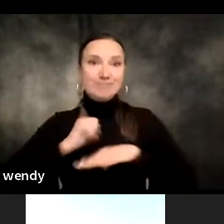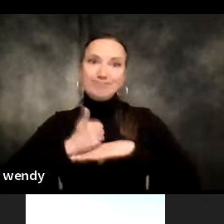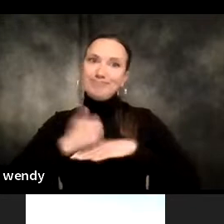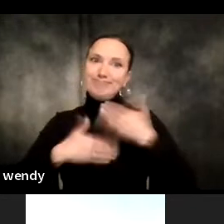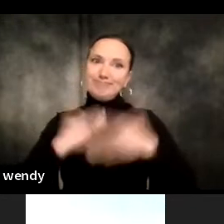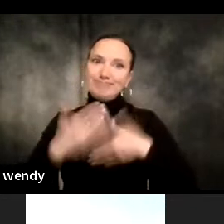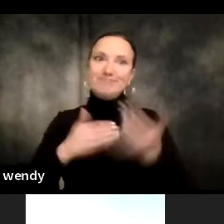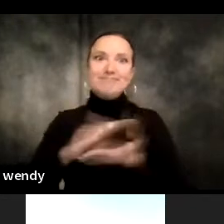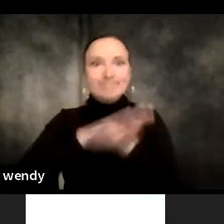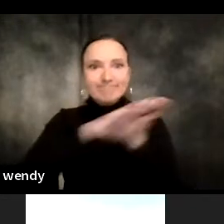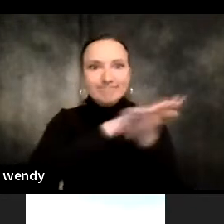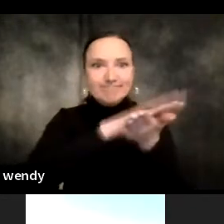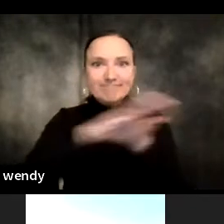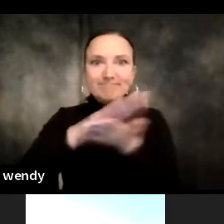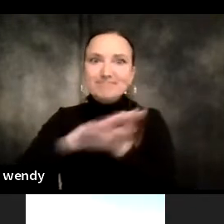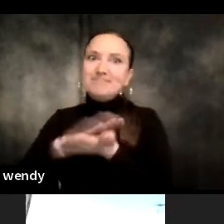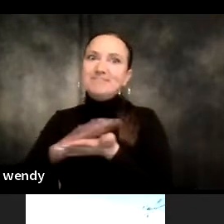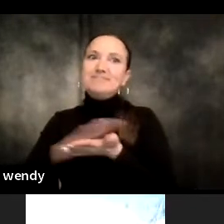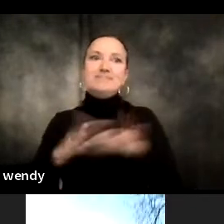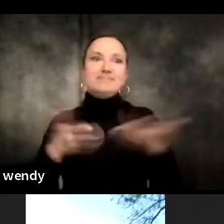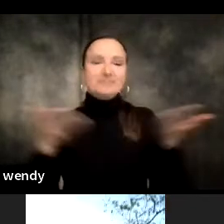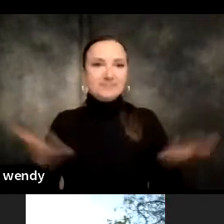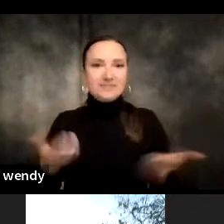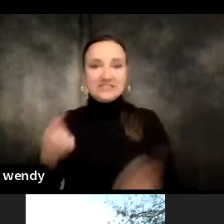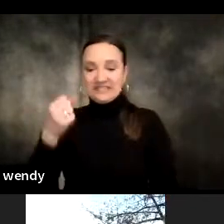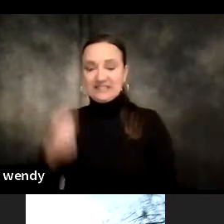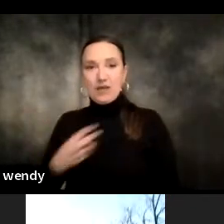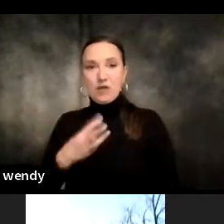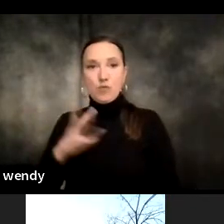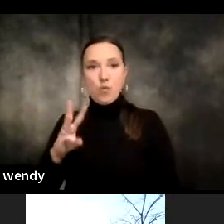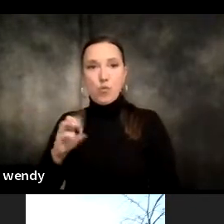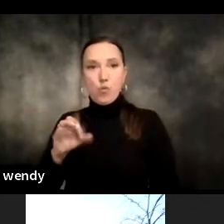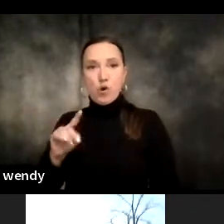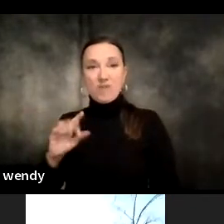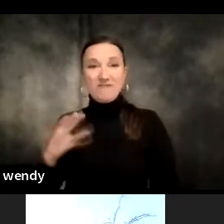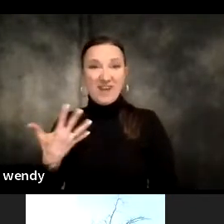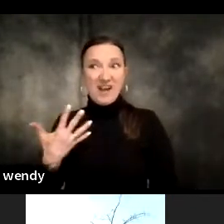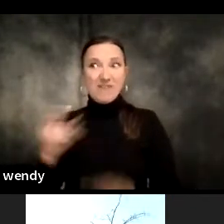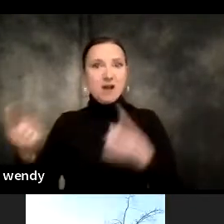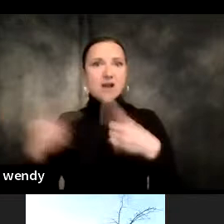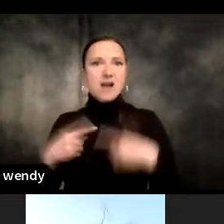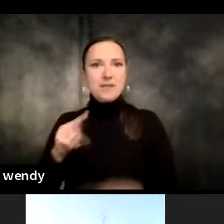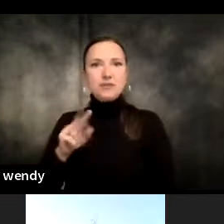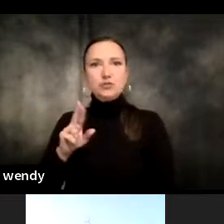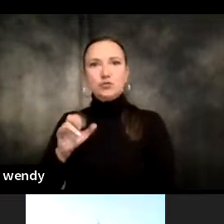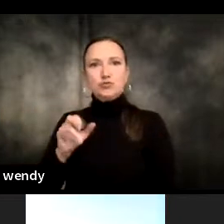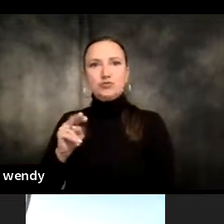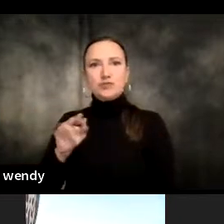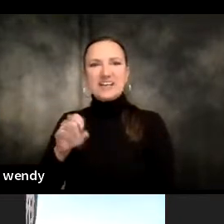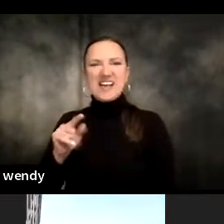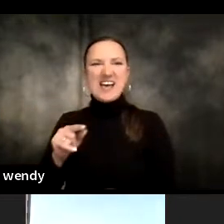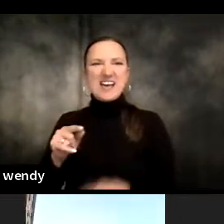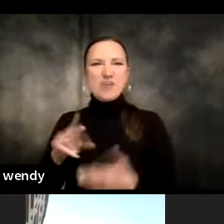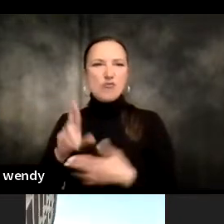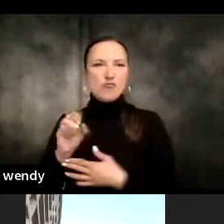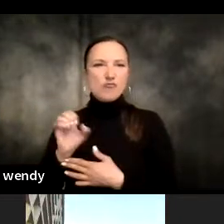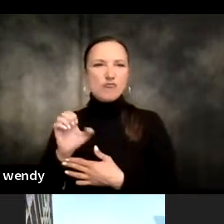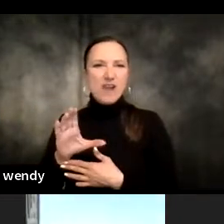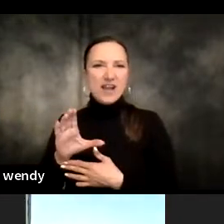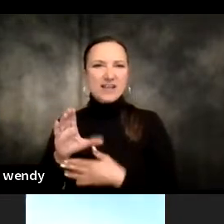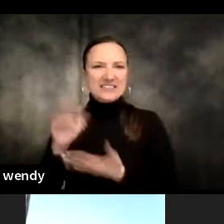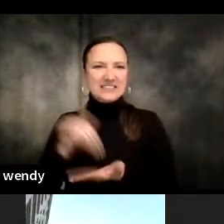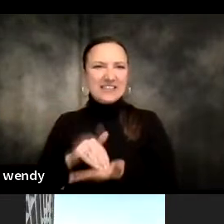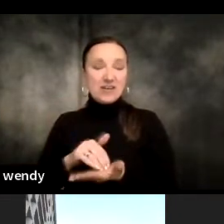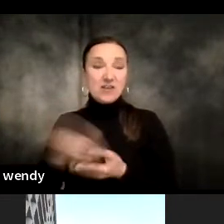annual cleanup. Here in South Ward 5, they'll be coming to the Trinidad Rec Center and spoke with